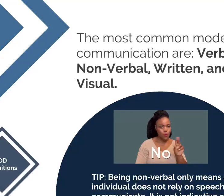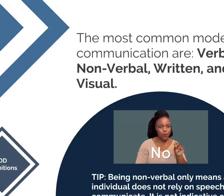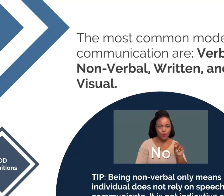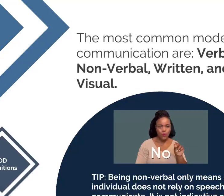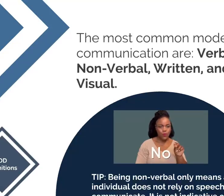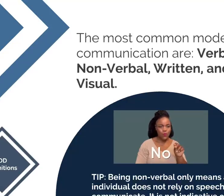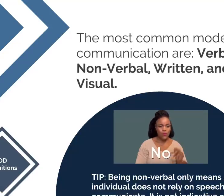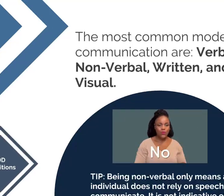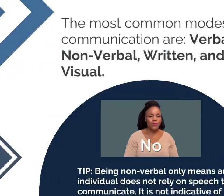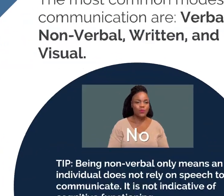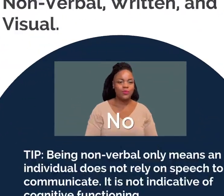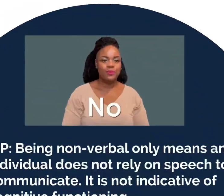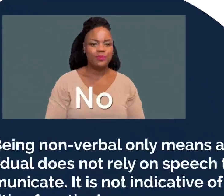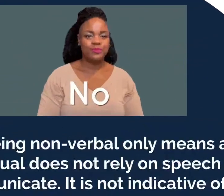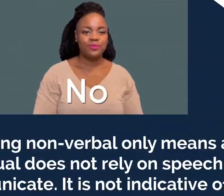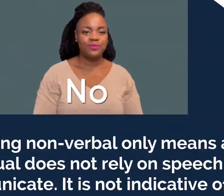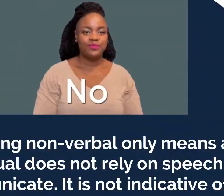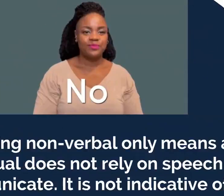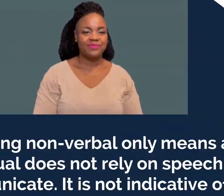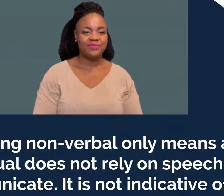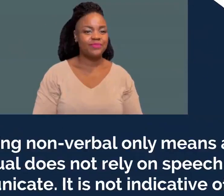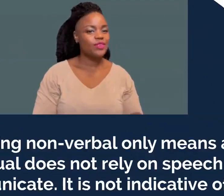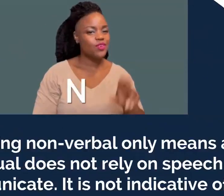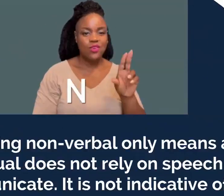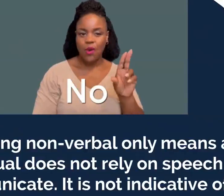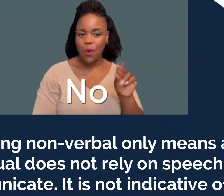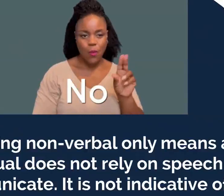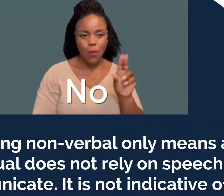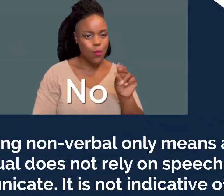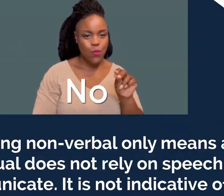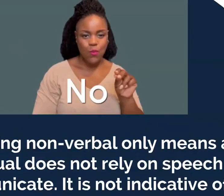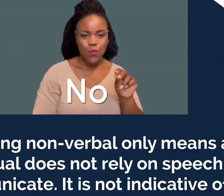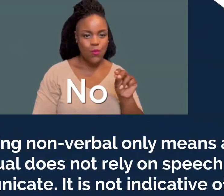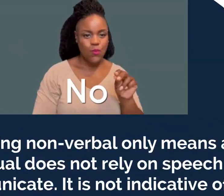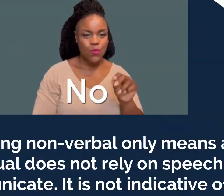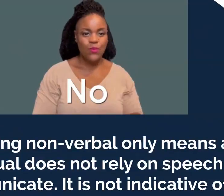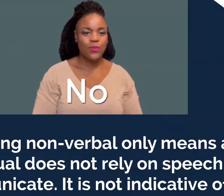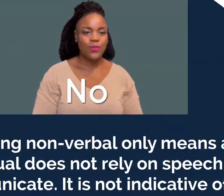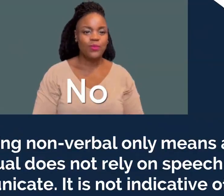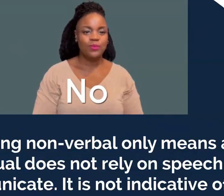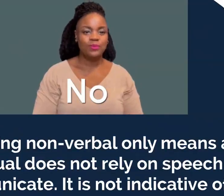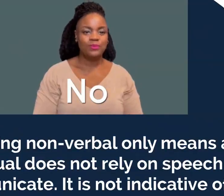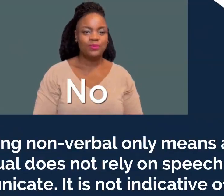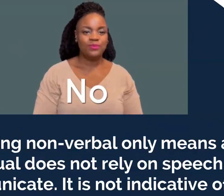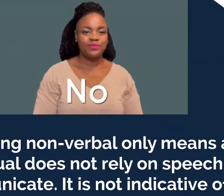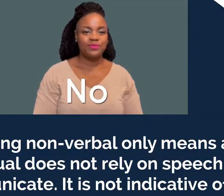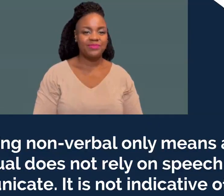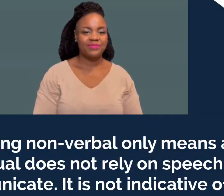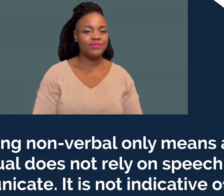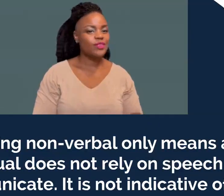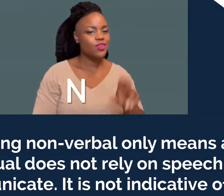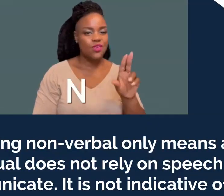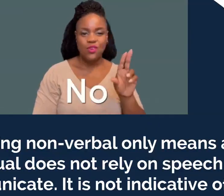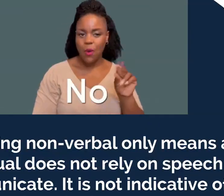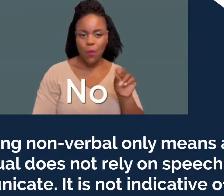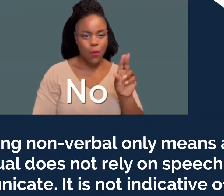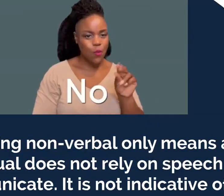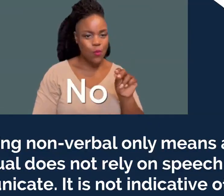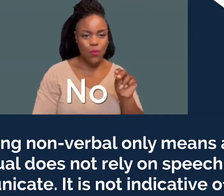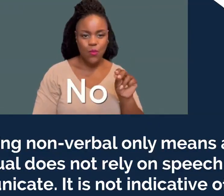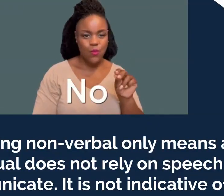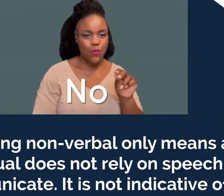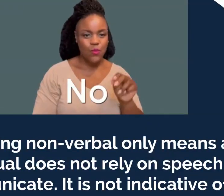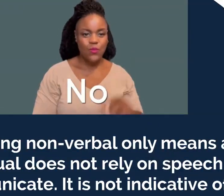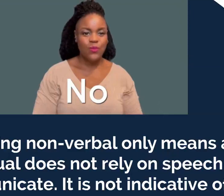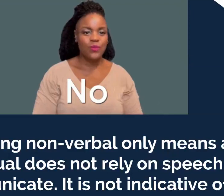nonverbal, written, and visual. Being nonverbal only means an individual does not rely on speech to communicate. It is